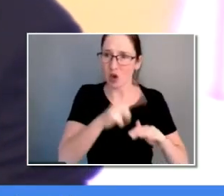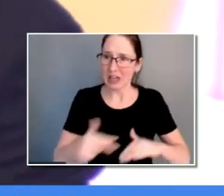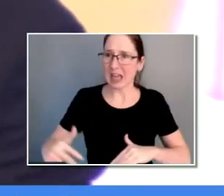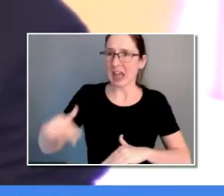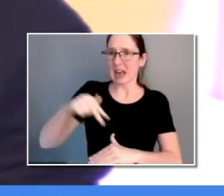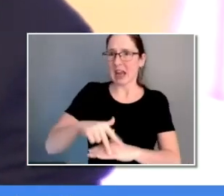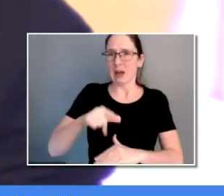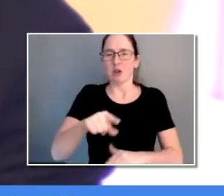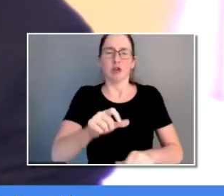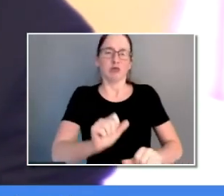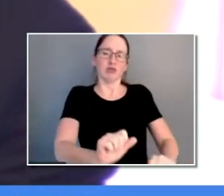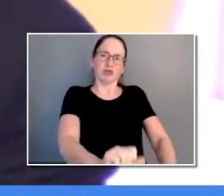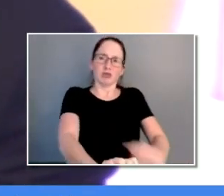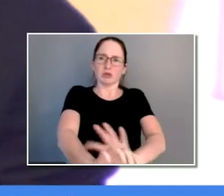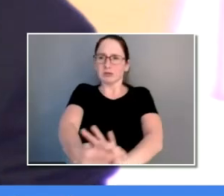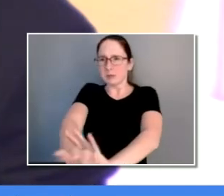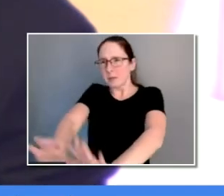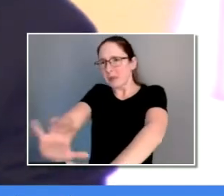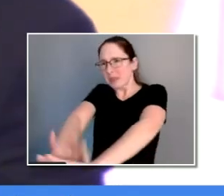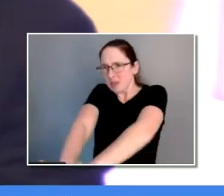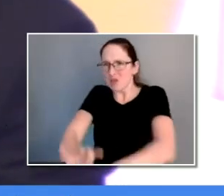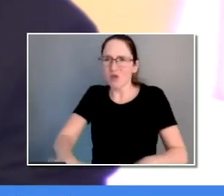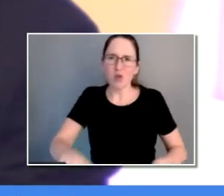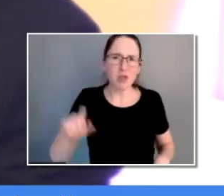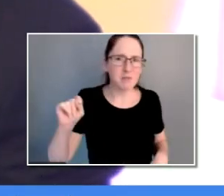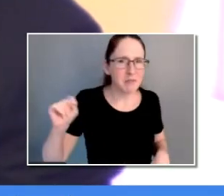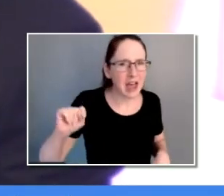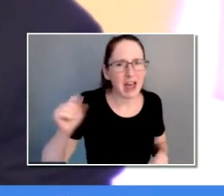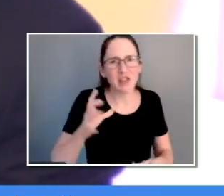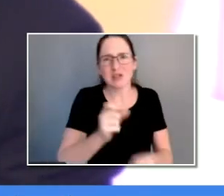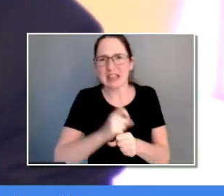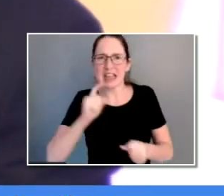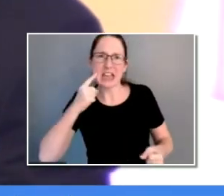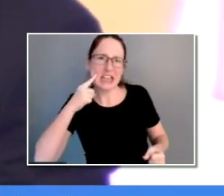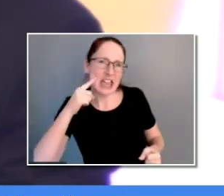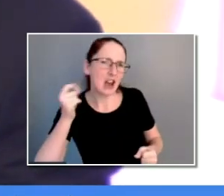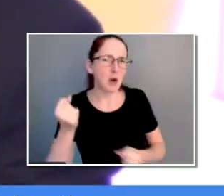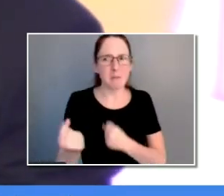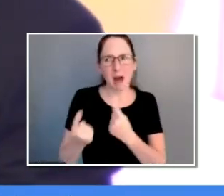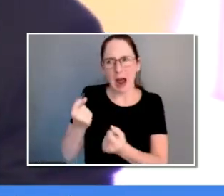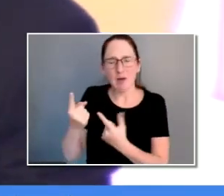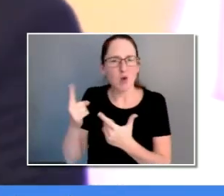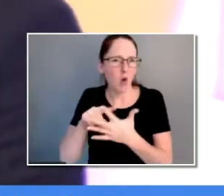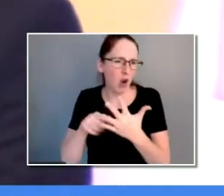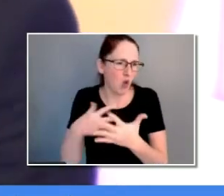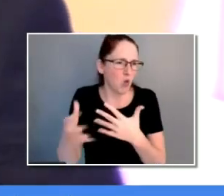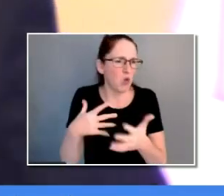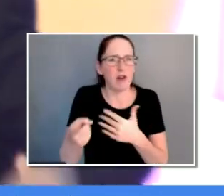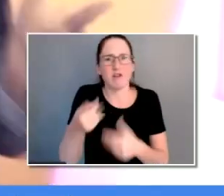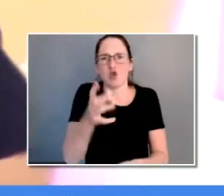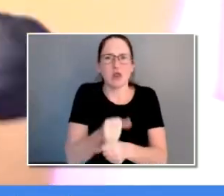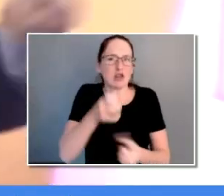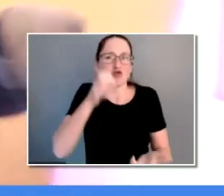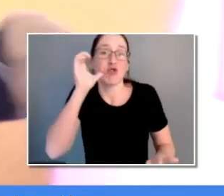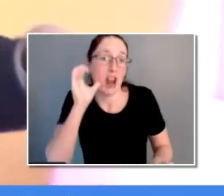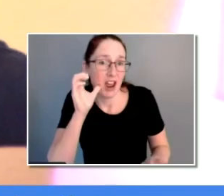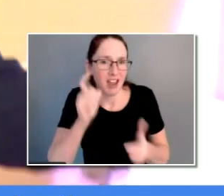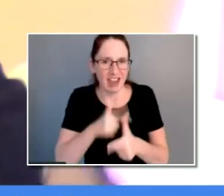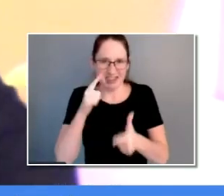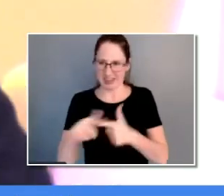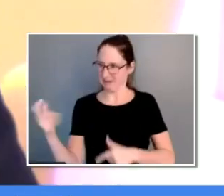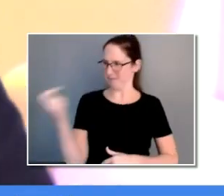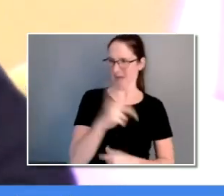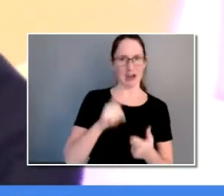your legs and you use the restroom and you get some candy or some popcorn or whatever you get, refreshment, and then it's back to the